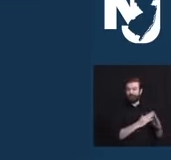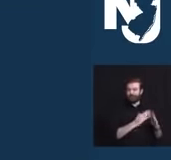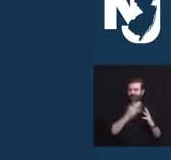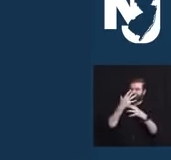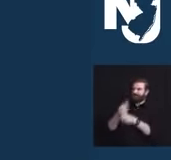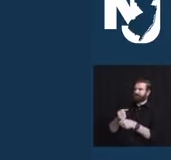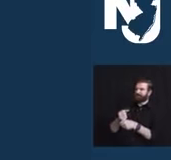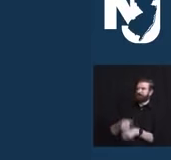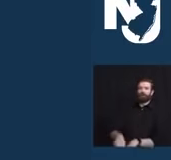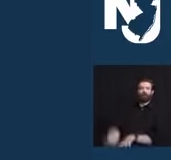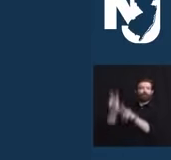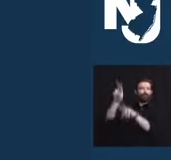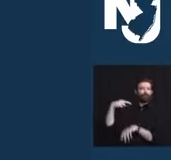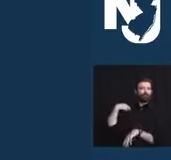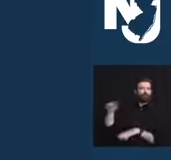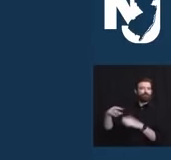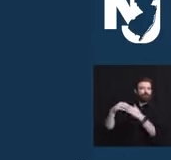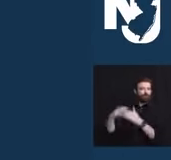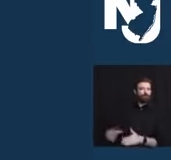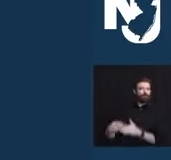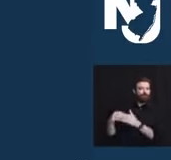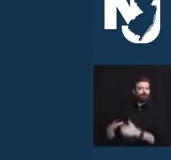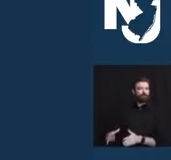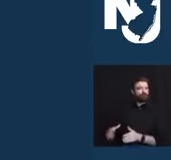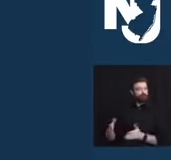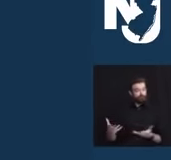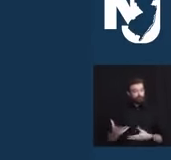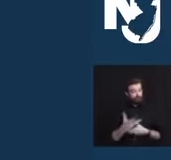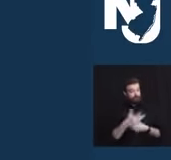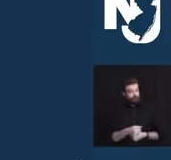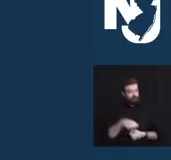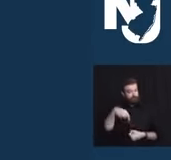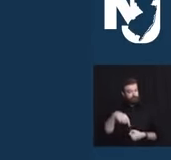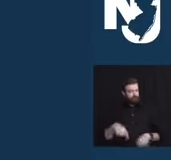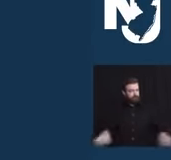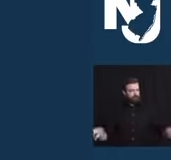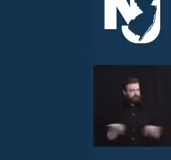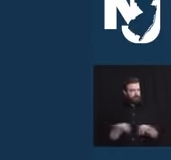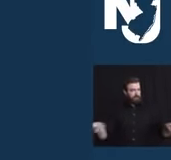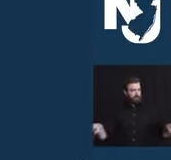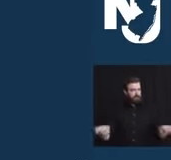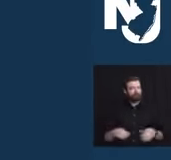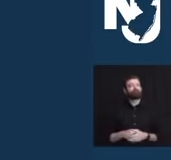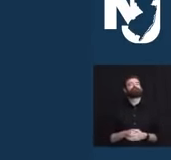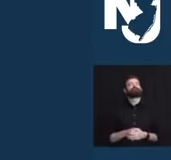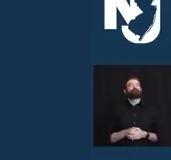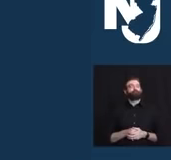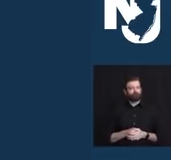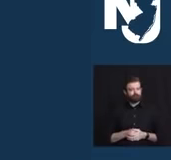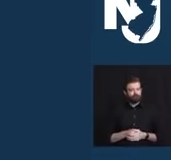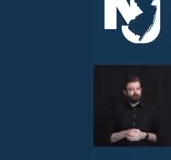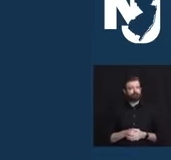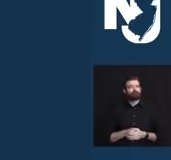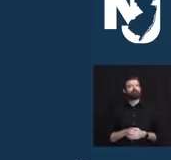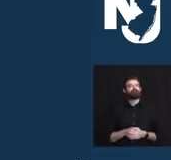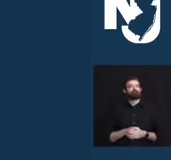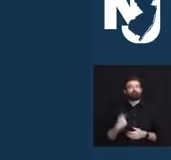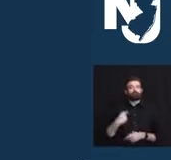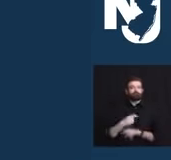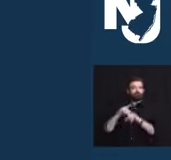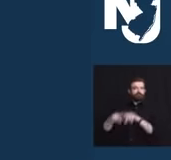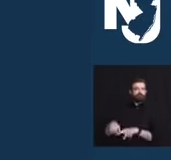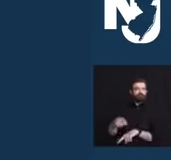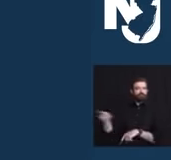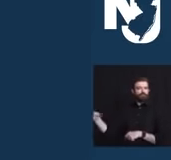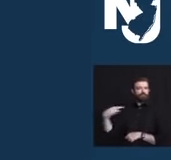aspect of our fight against COVID. We relied on our faith leaders to help us expand COVID testing throughout last summer.